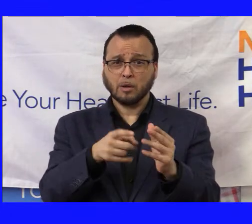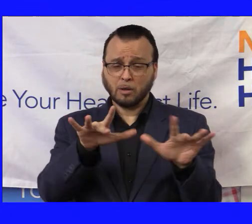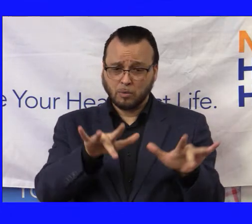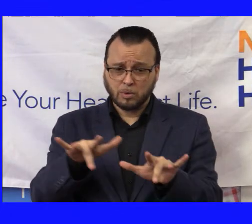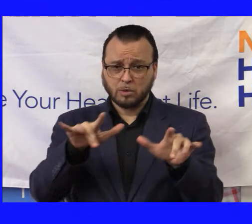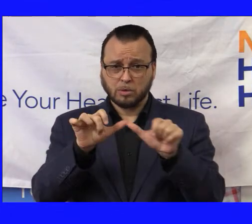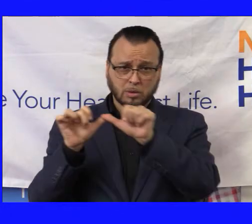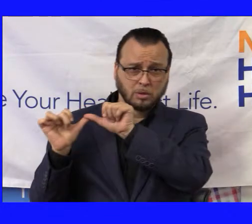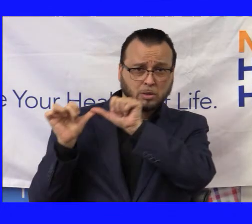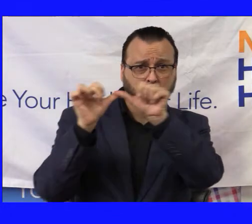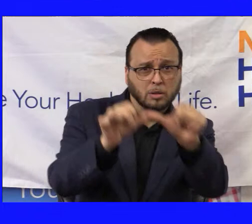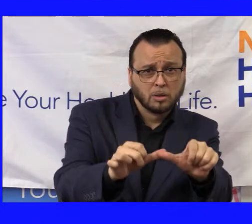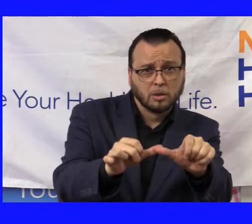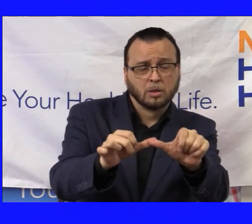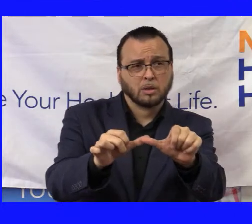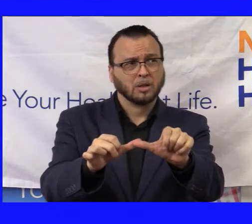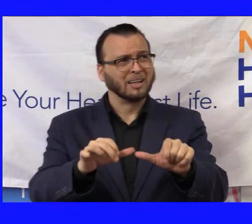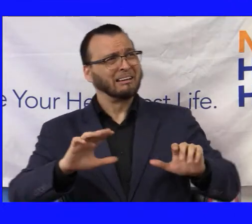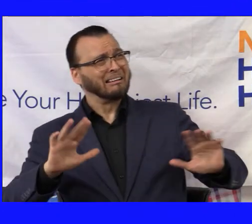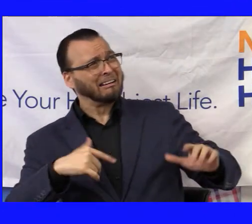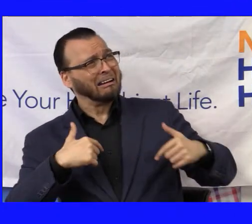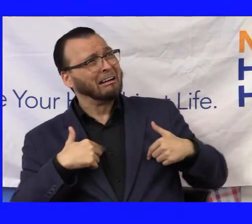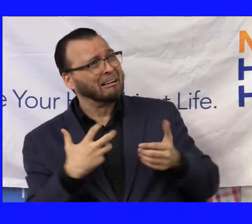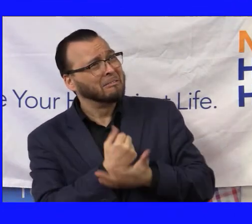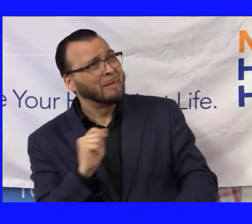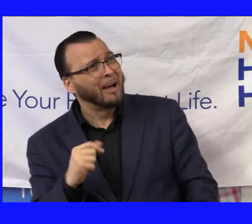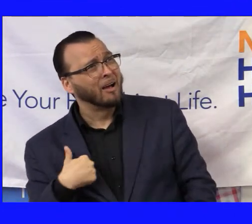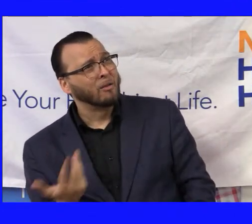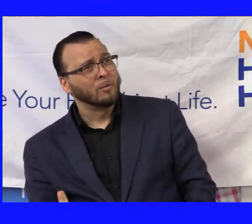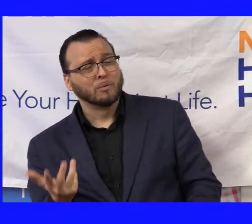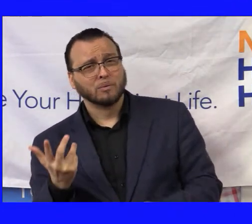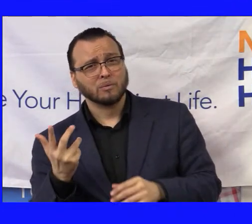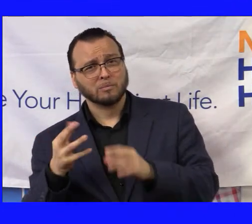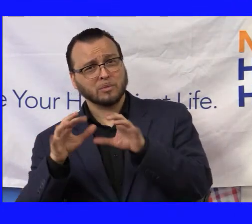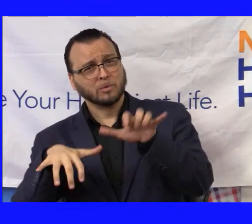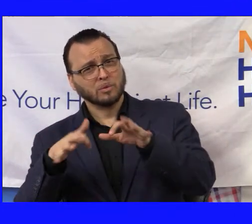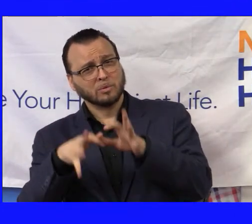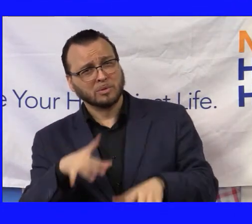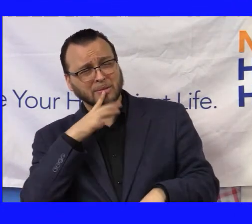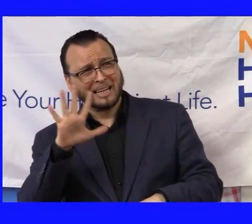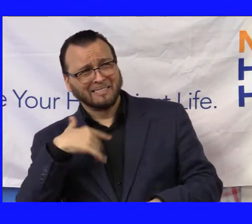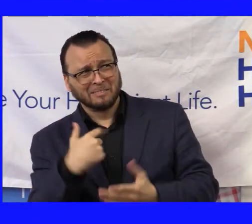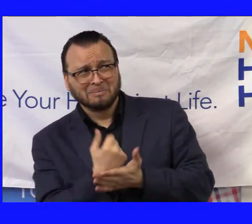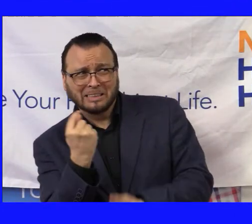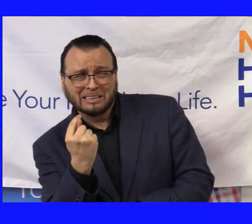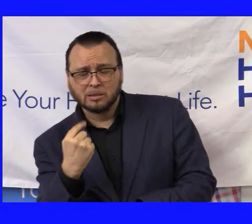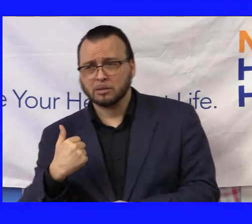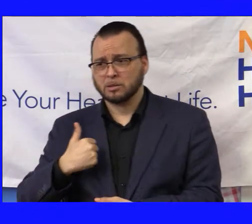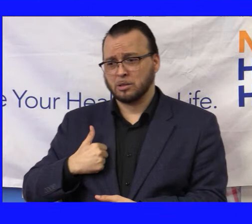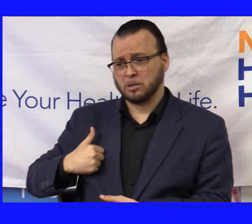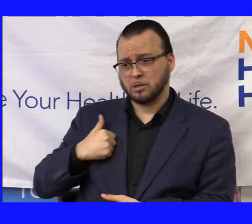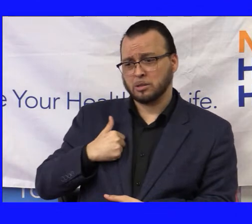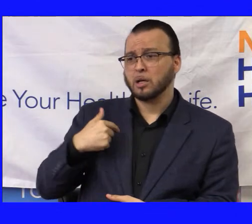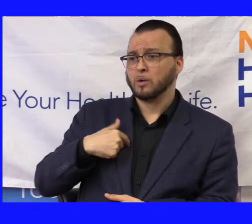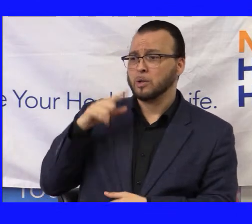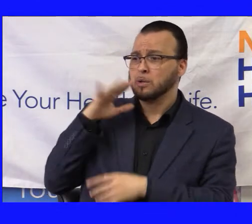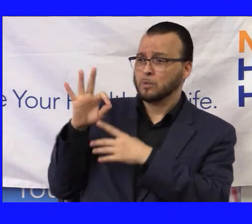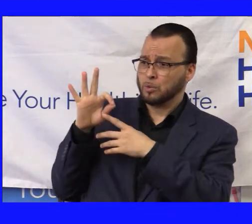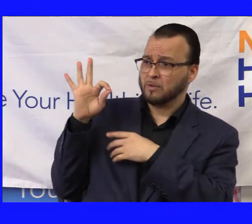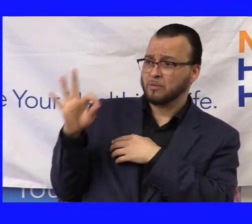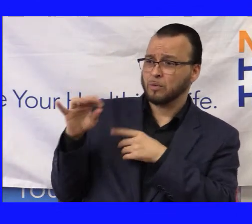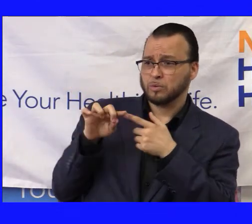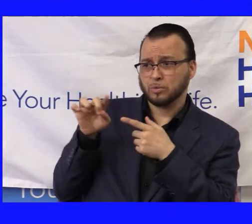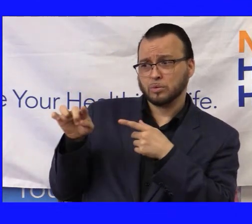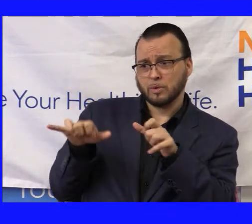recording and we could forward you the recording. I have to use the restroom. I have to use the restroom. I'm sorry, we would forward you the